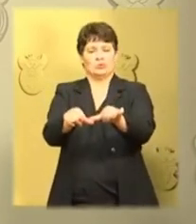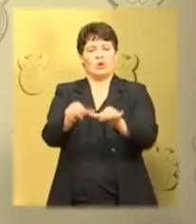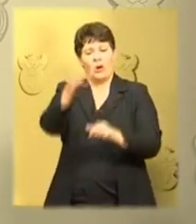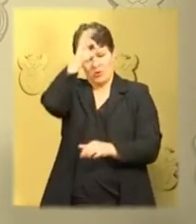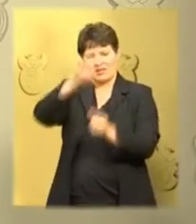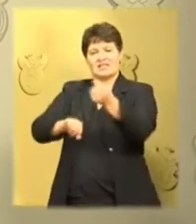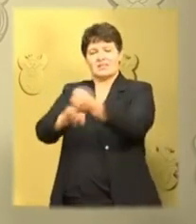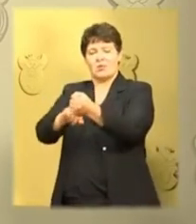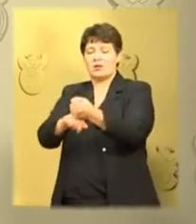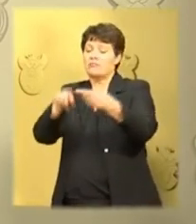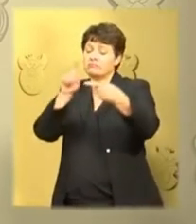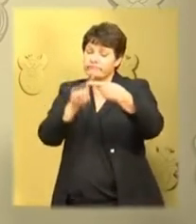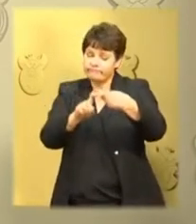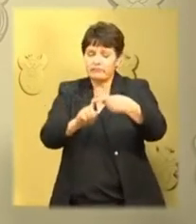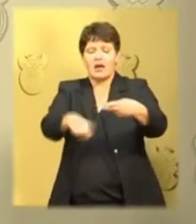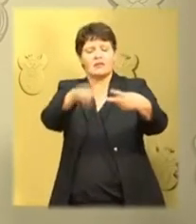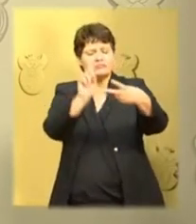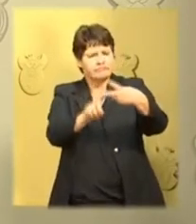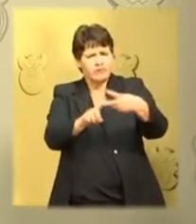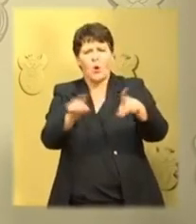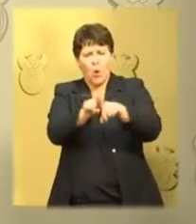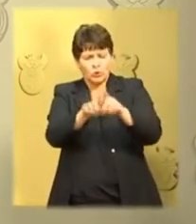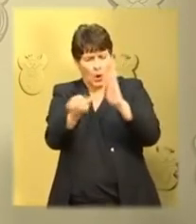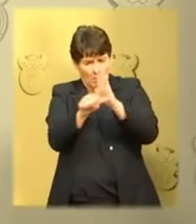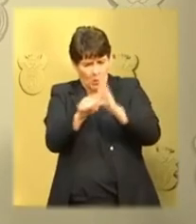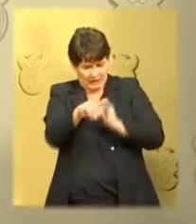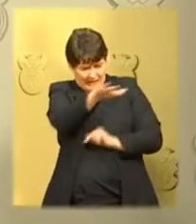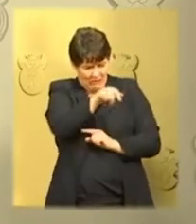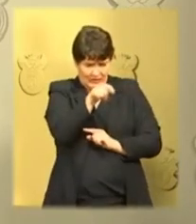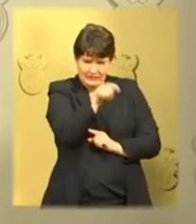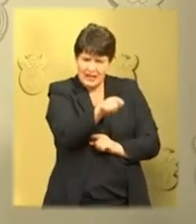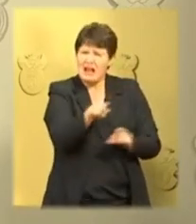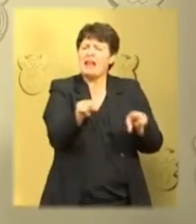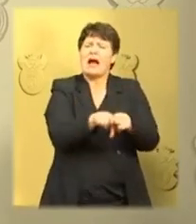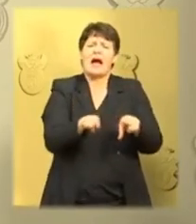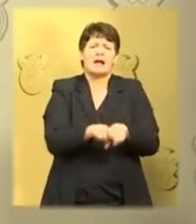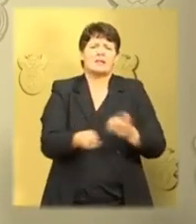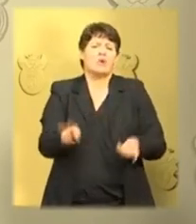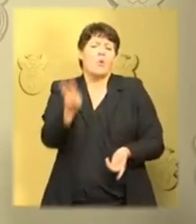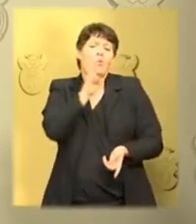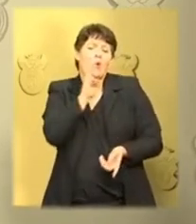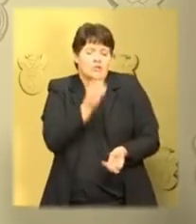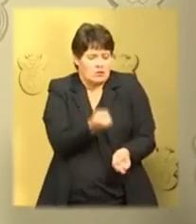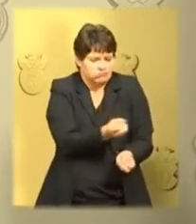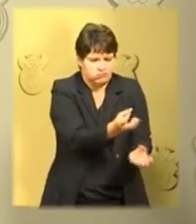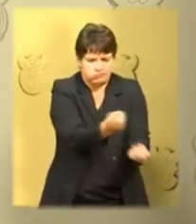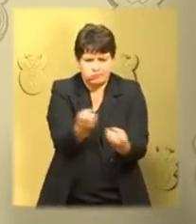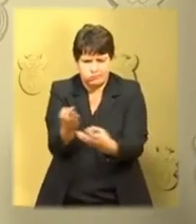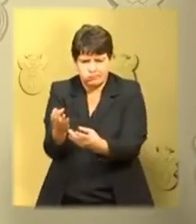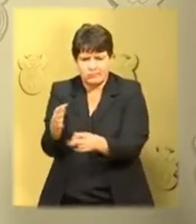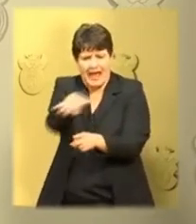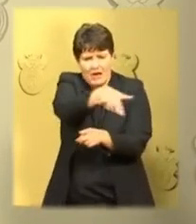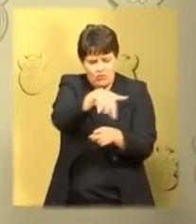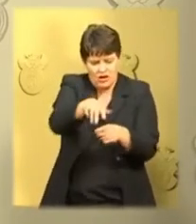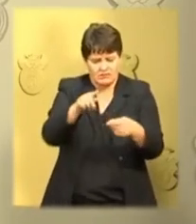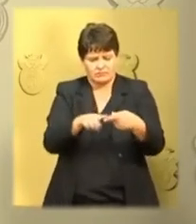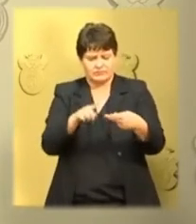providing assistance in other essential areas, such as the provision of water supply,